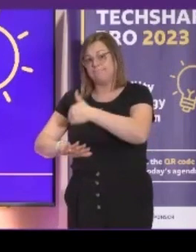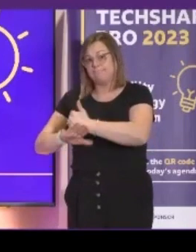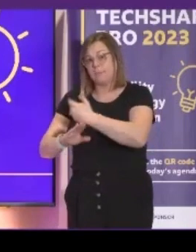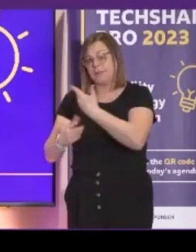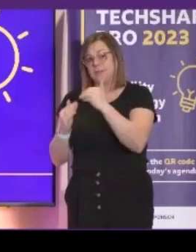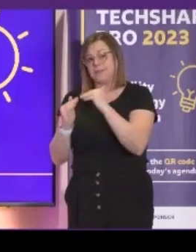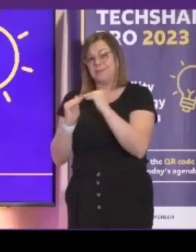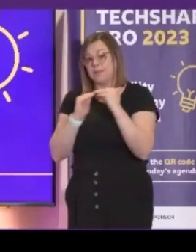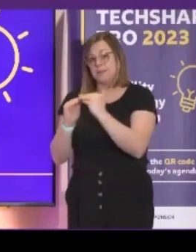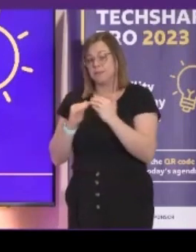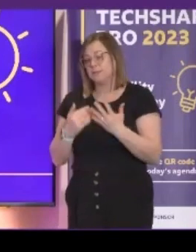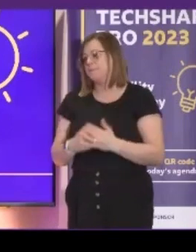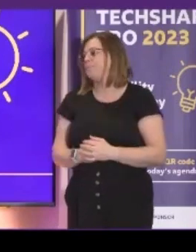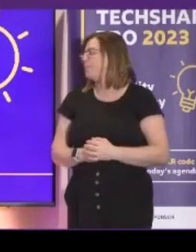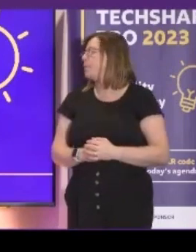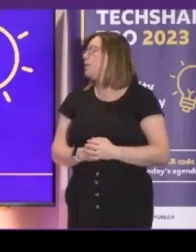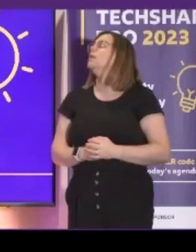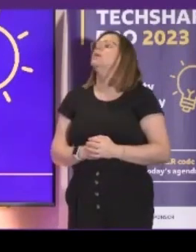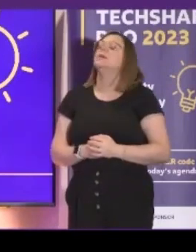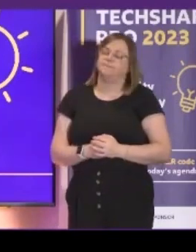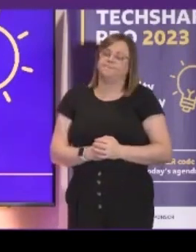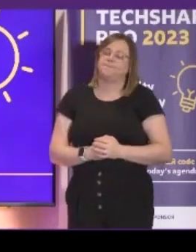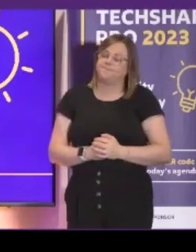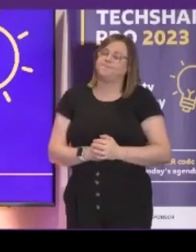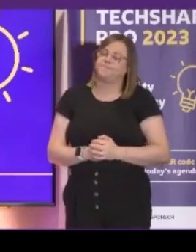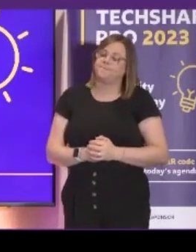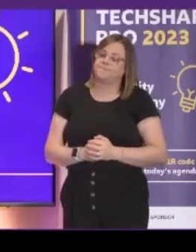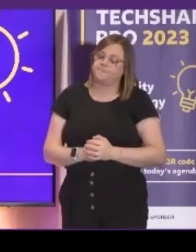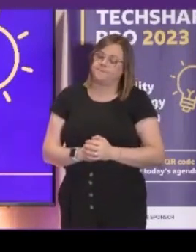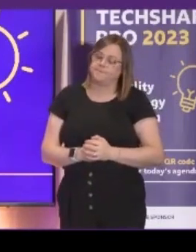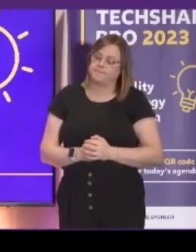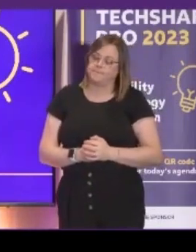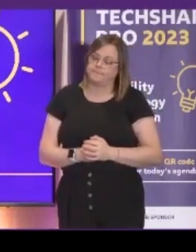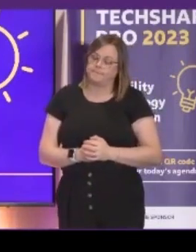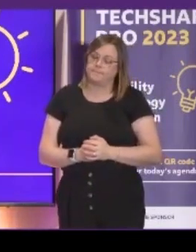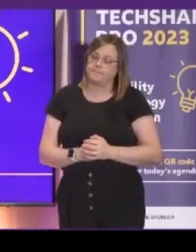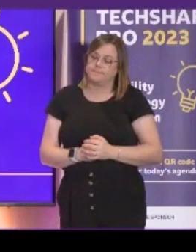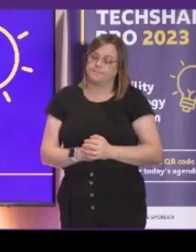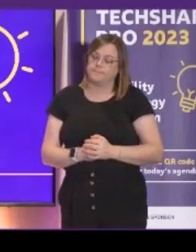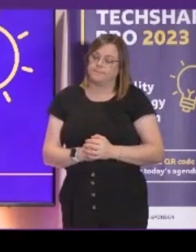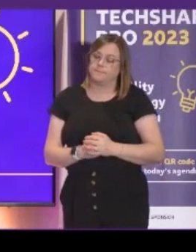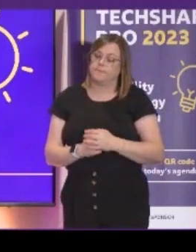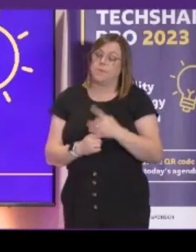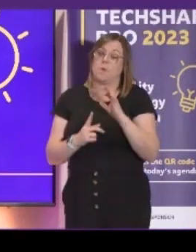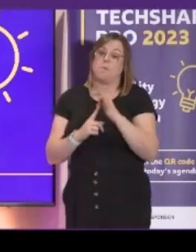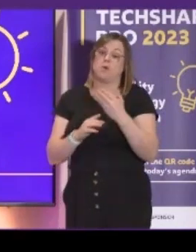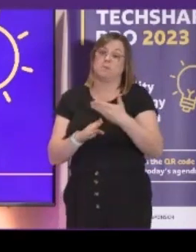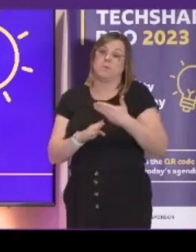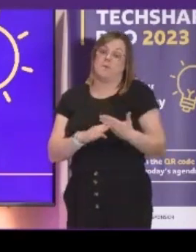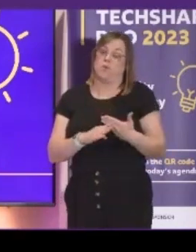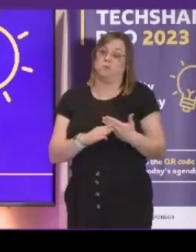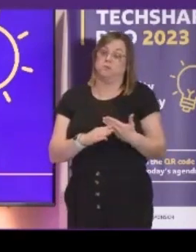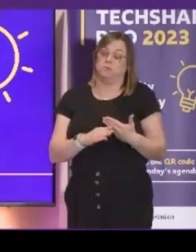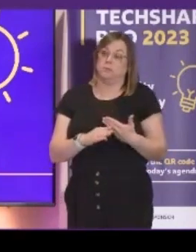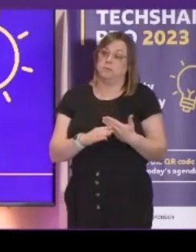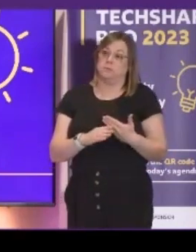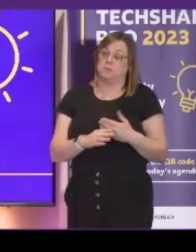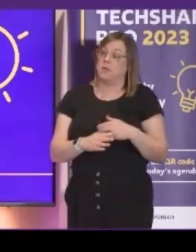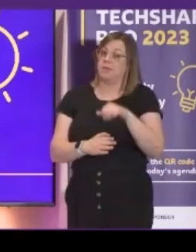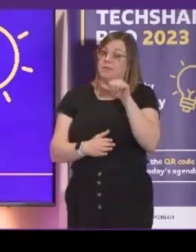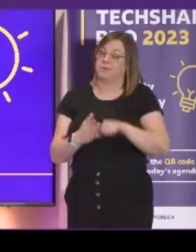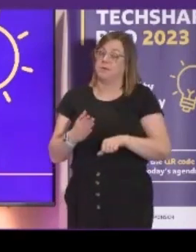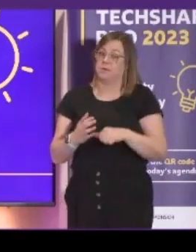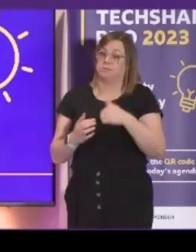you? Yes, so I think going back to one of the points before, so right at the beginning of